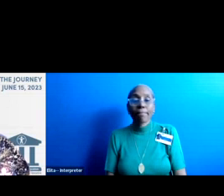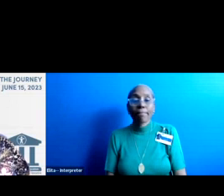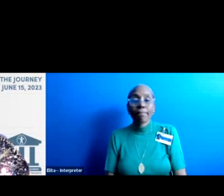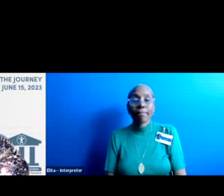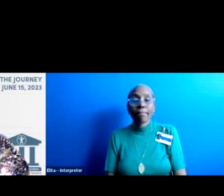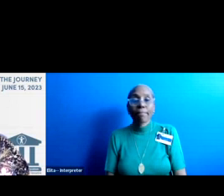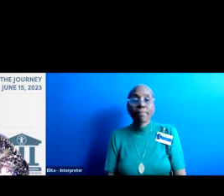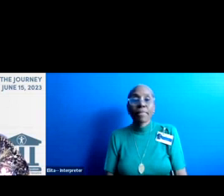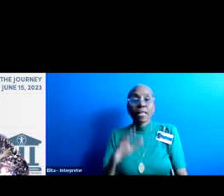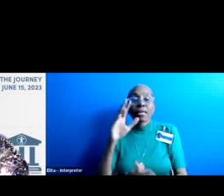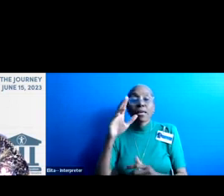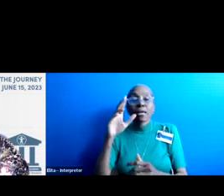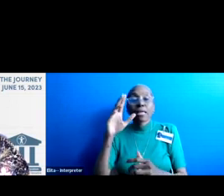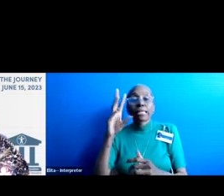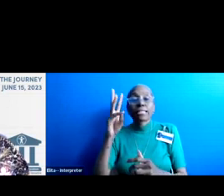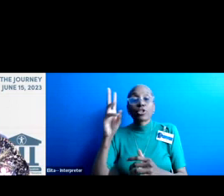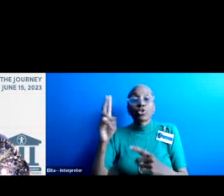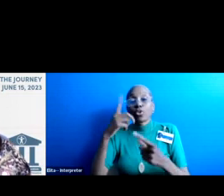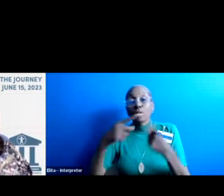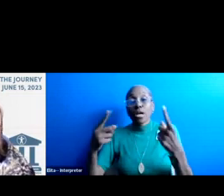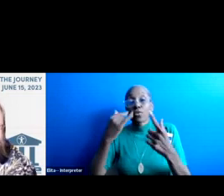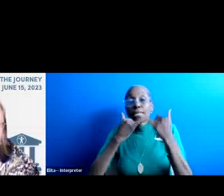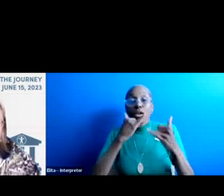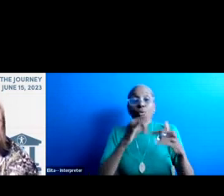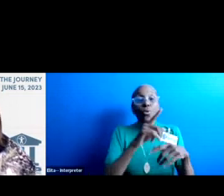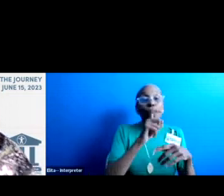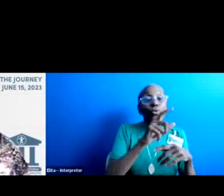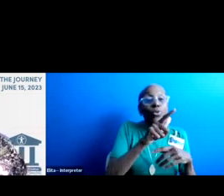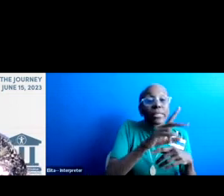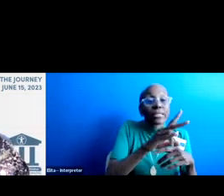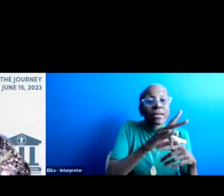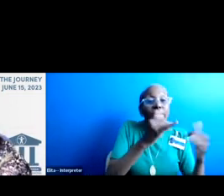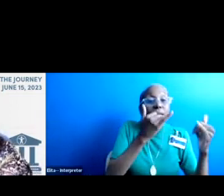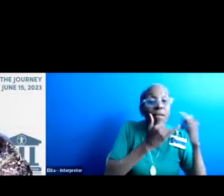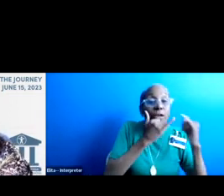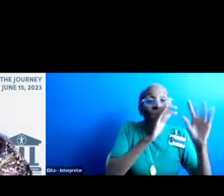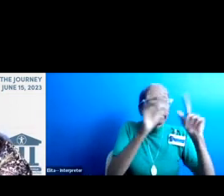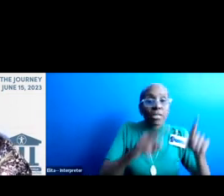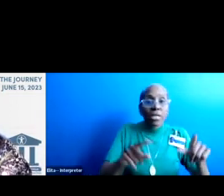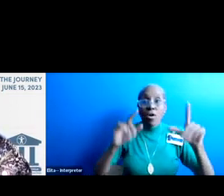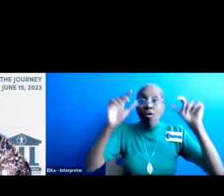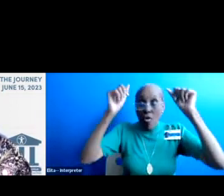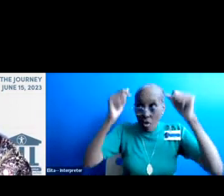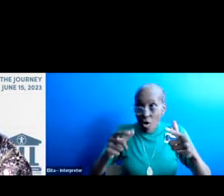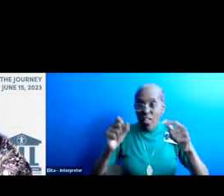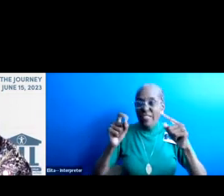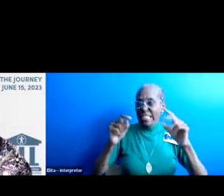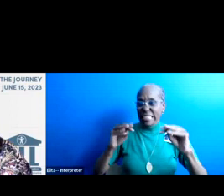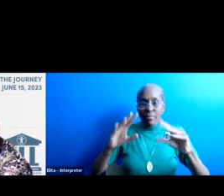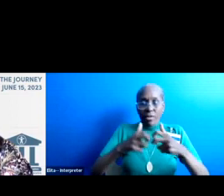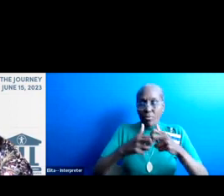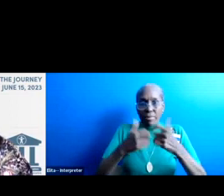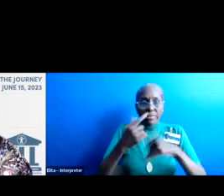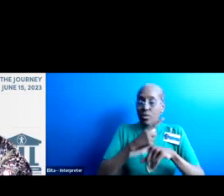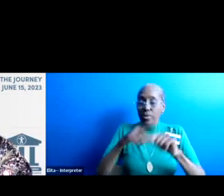contrast errors. That's problematic. We're not going to have time to solve all of Steam's problems